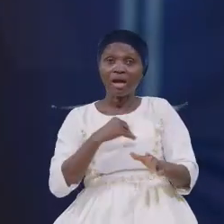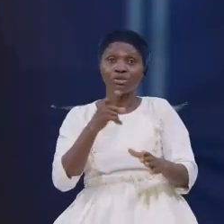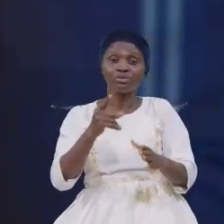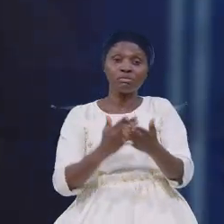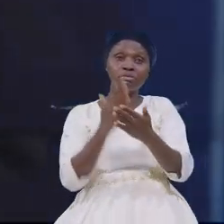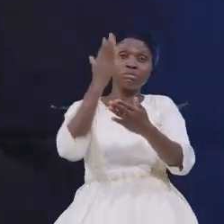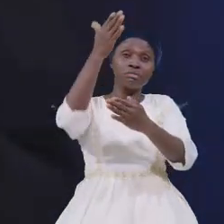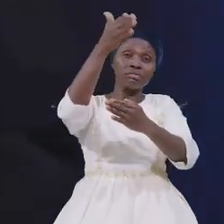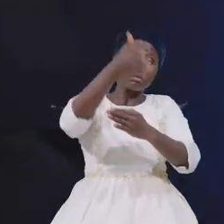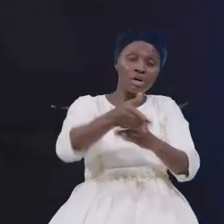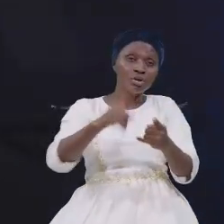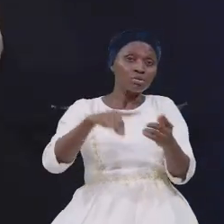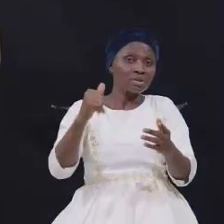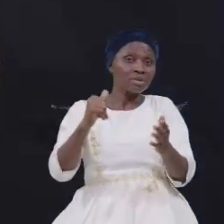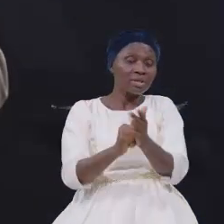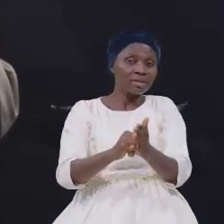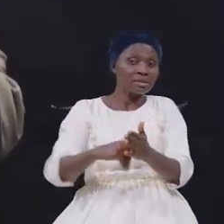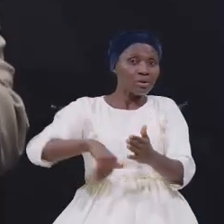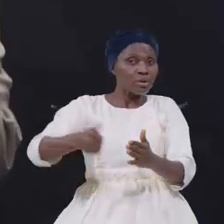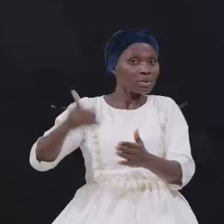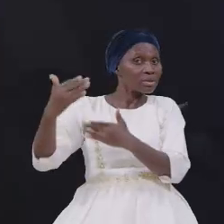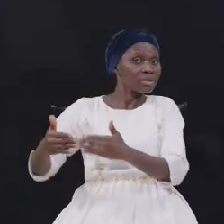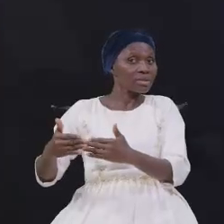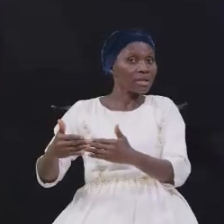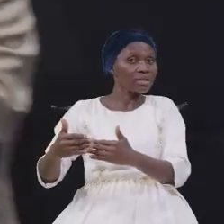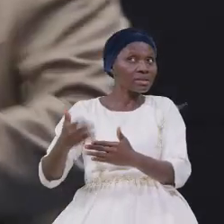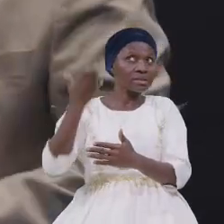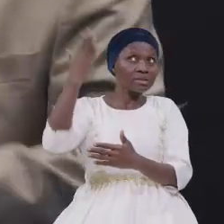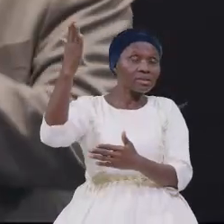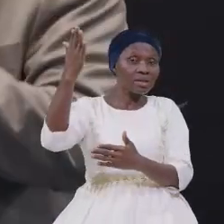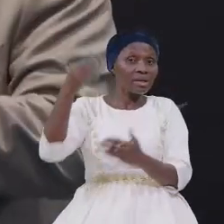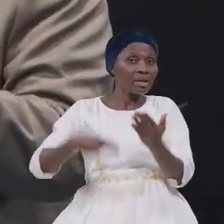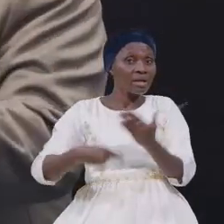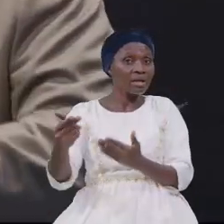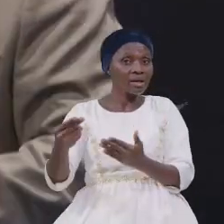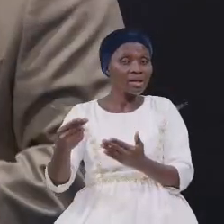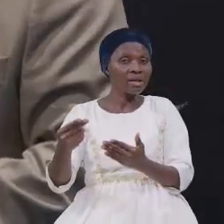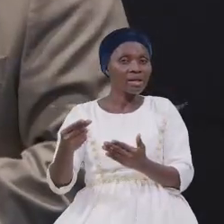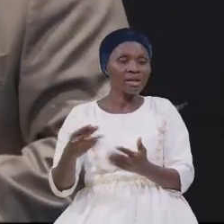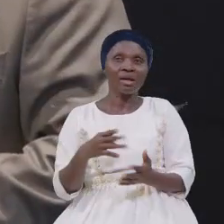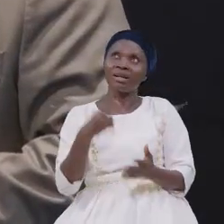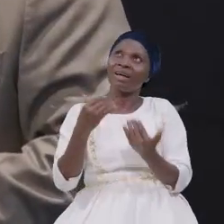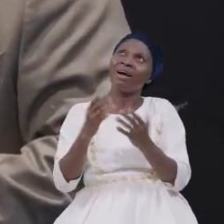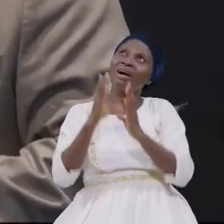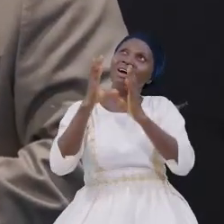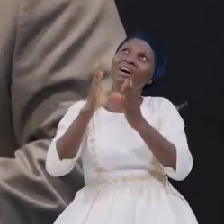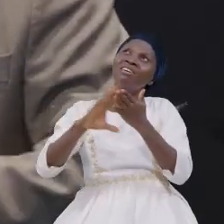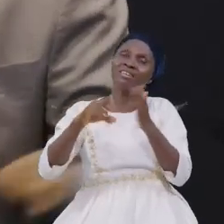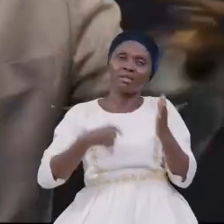now, forgive me. You didn't seek the Lord when he could be found, when you were here on